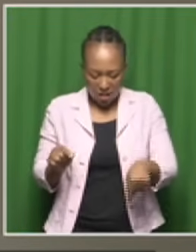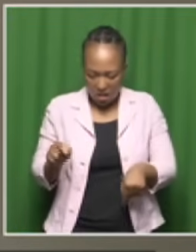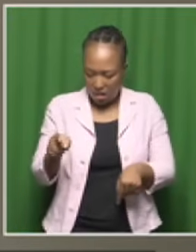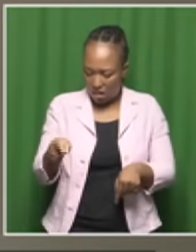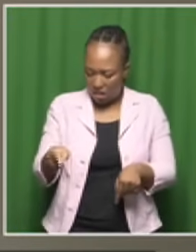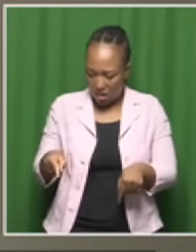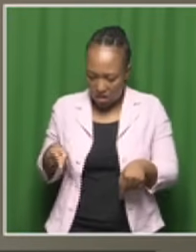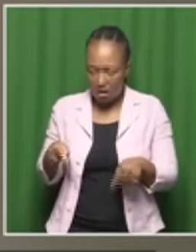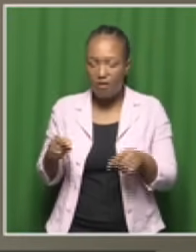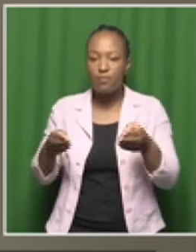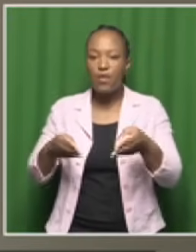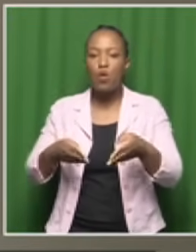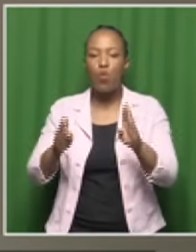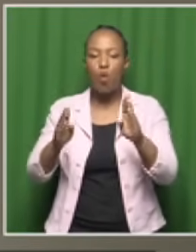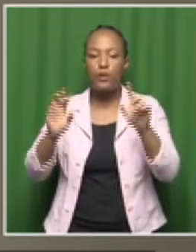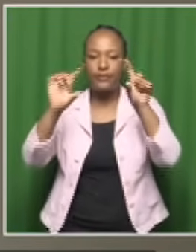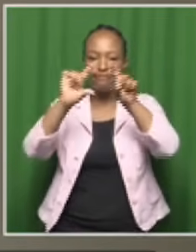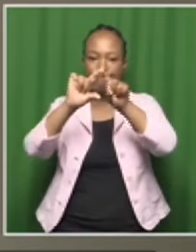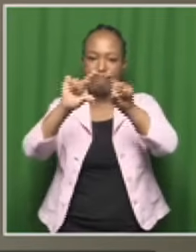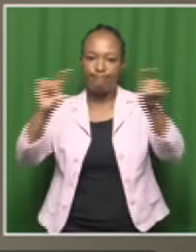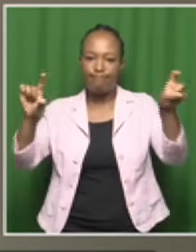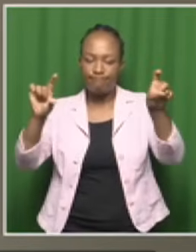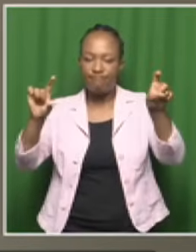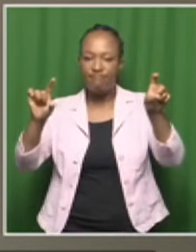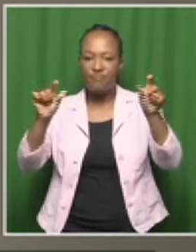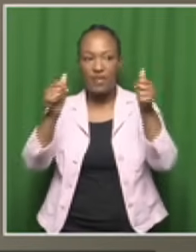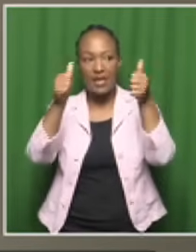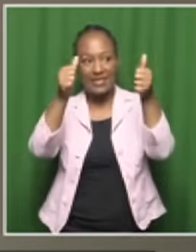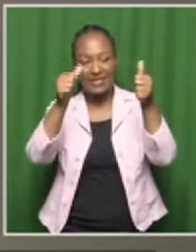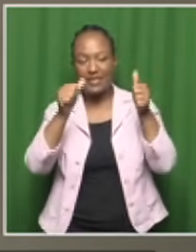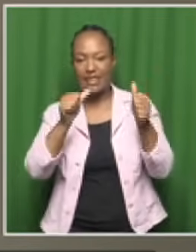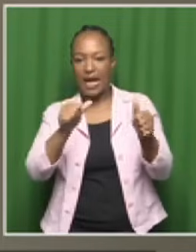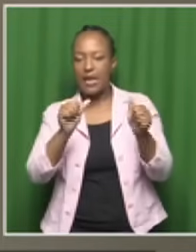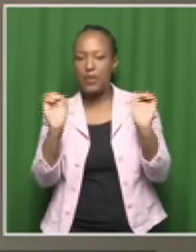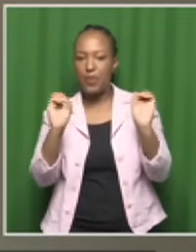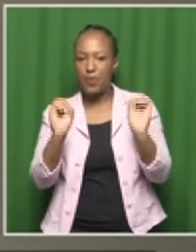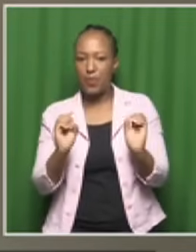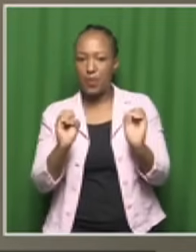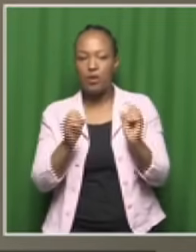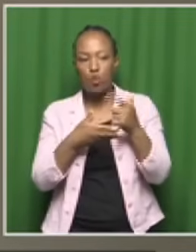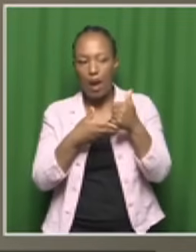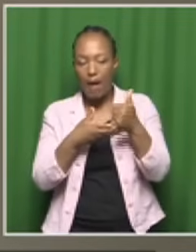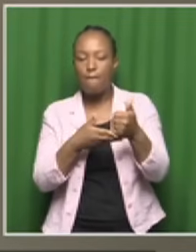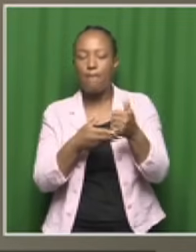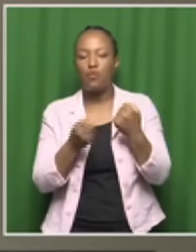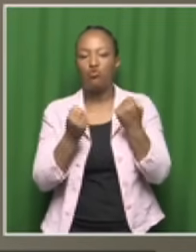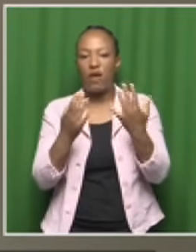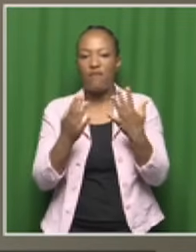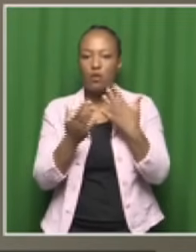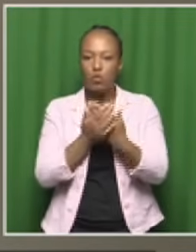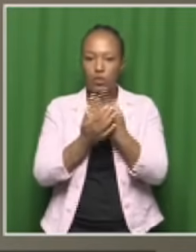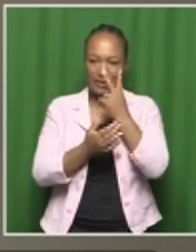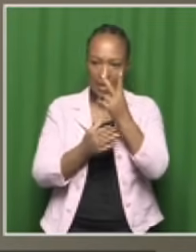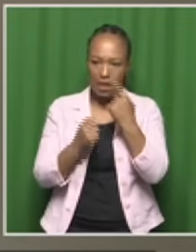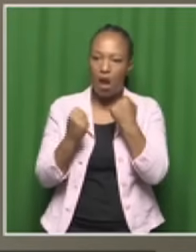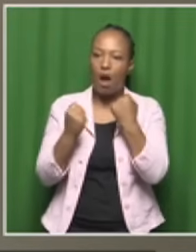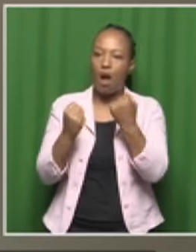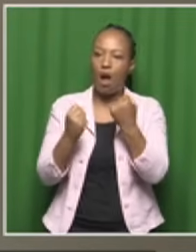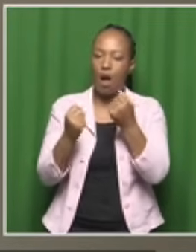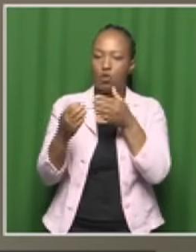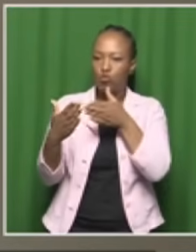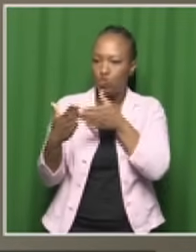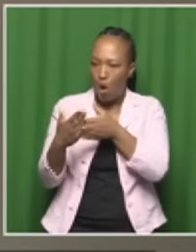being there where it needs to be to assist drivers on the road. It is important that road infrastructure